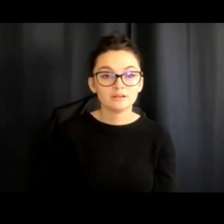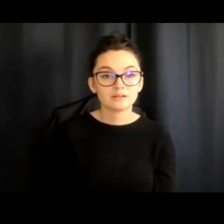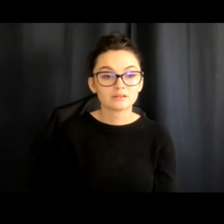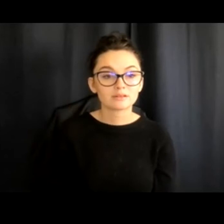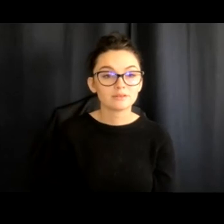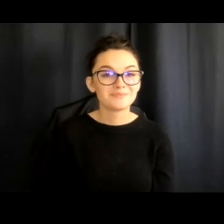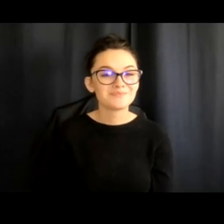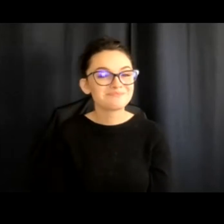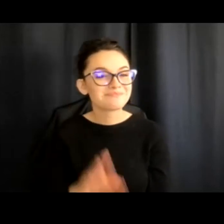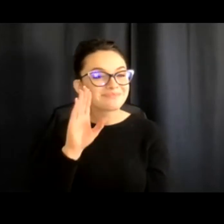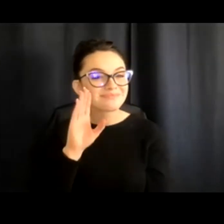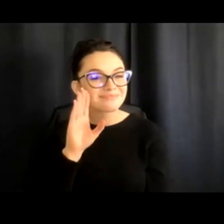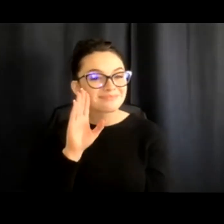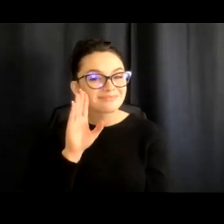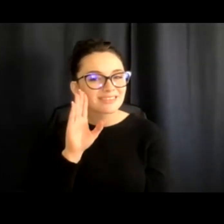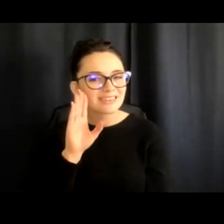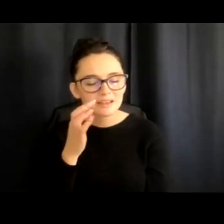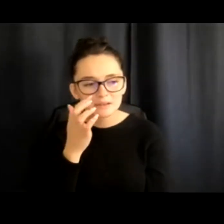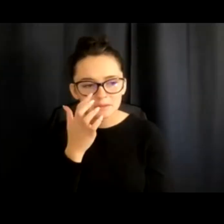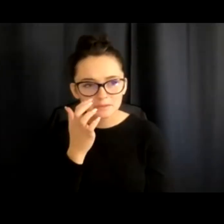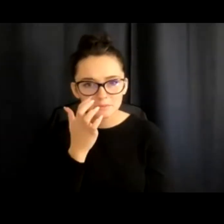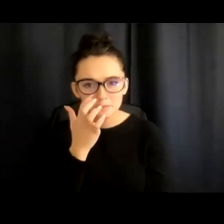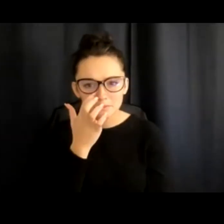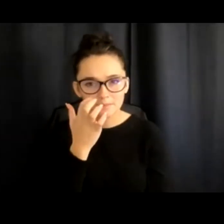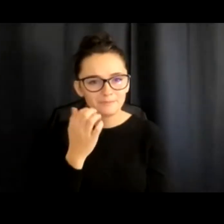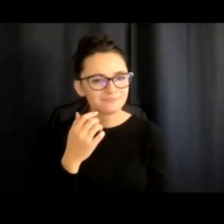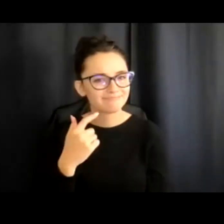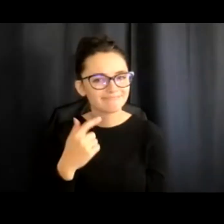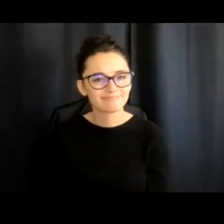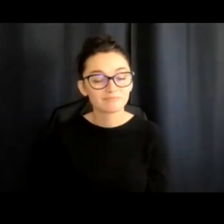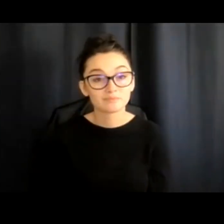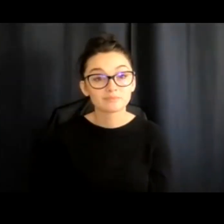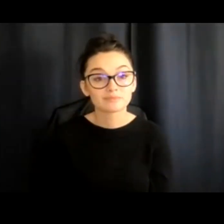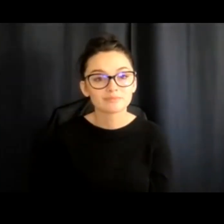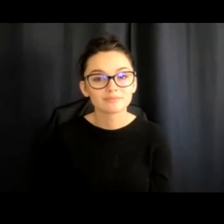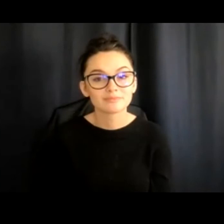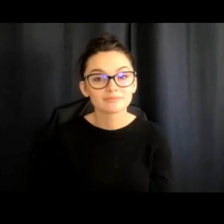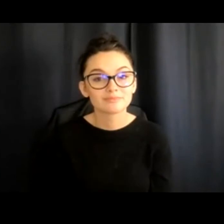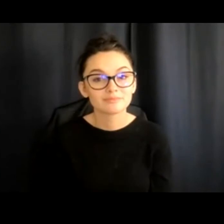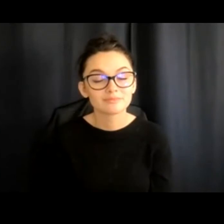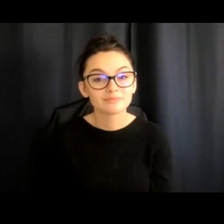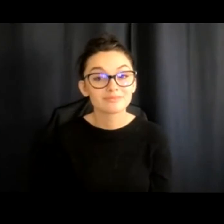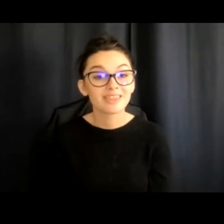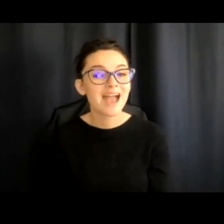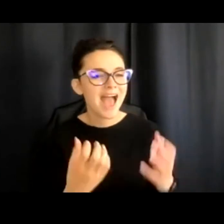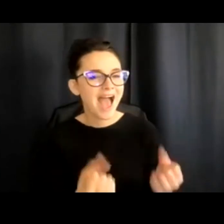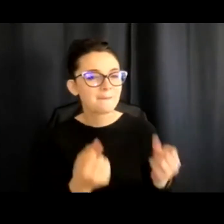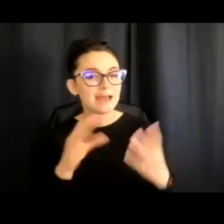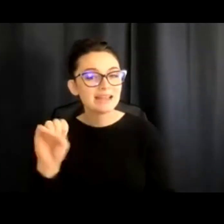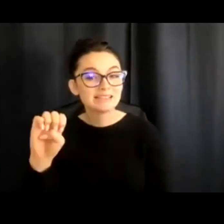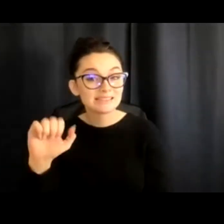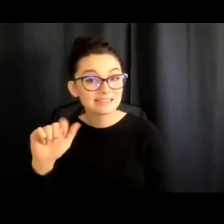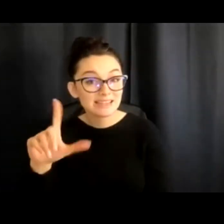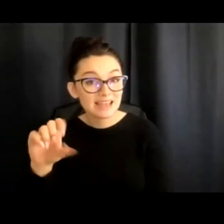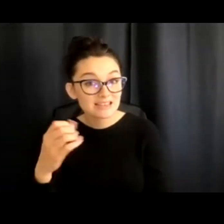How many seals have you seen? How many seals have you seen? How many seals have